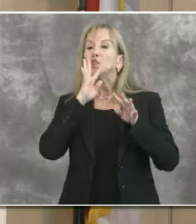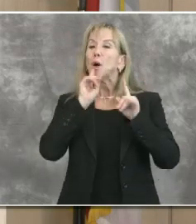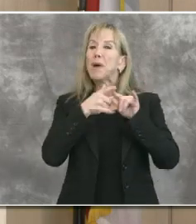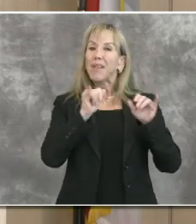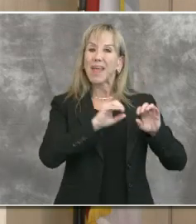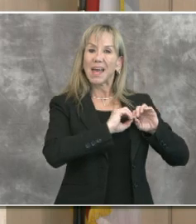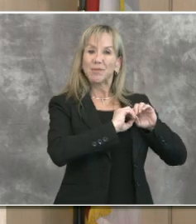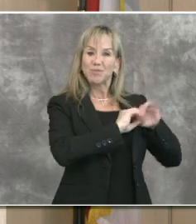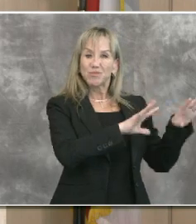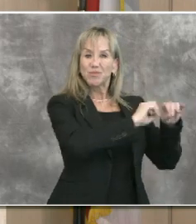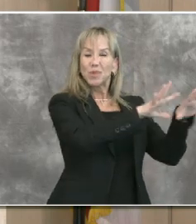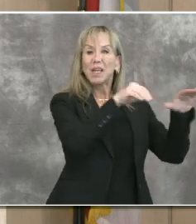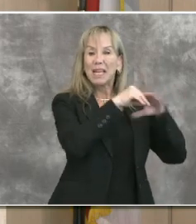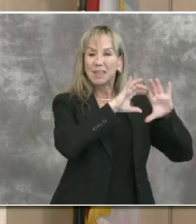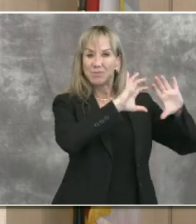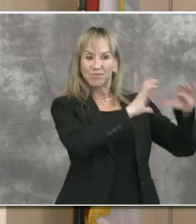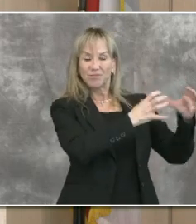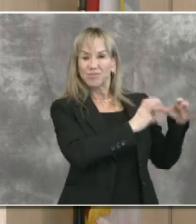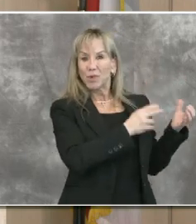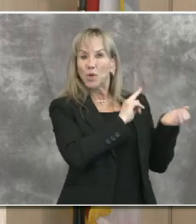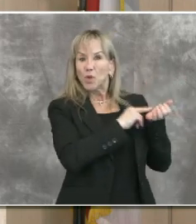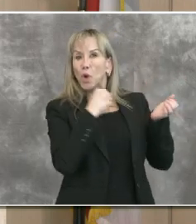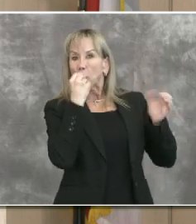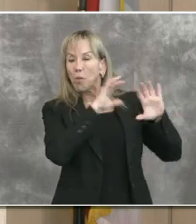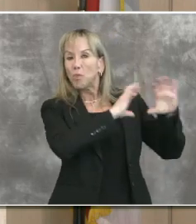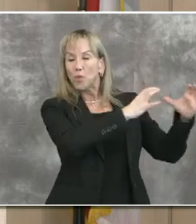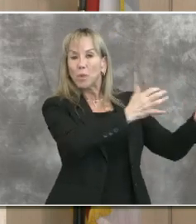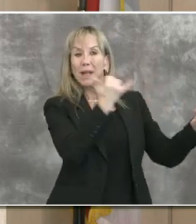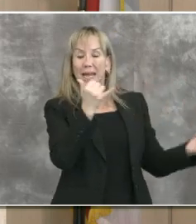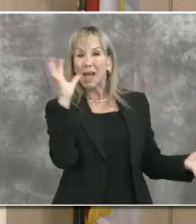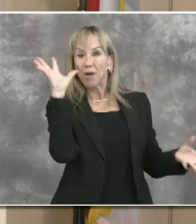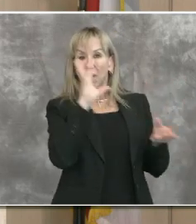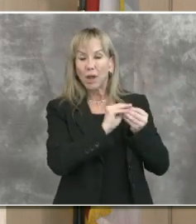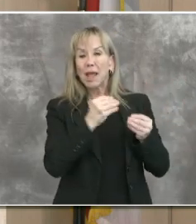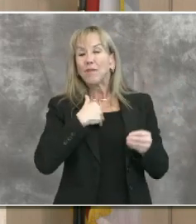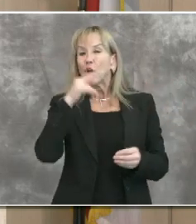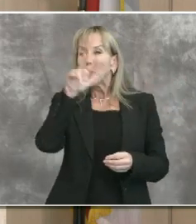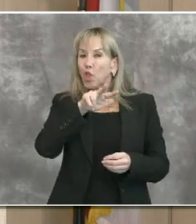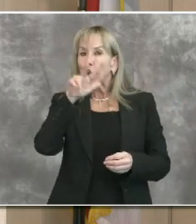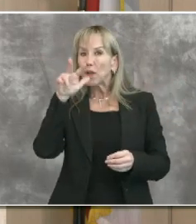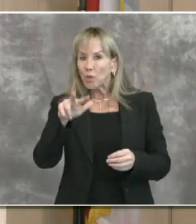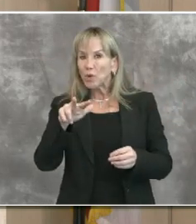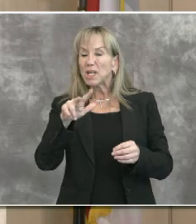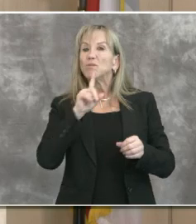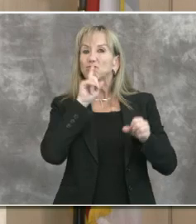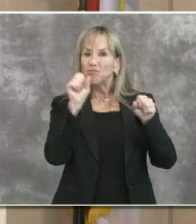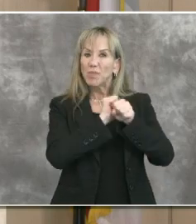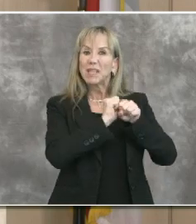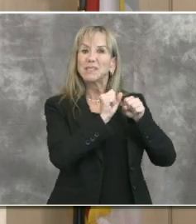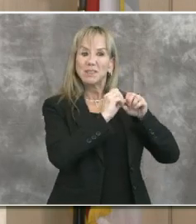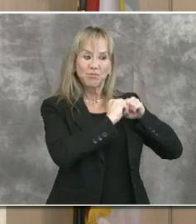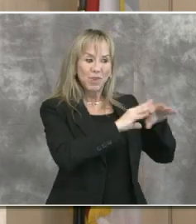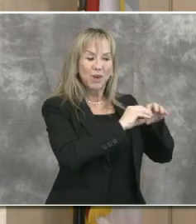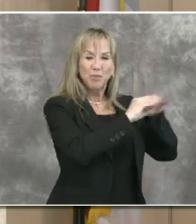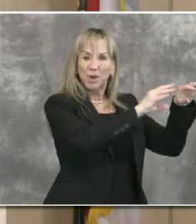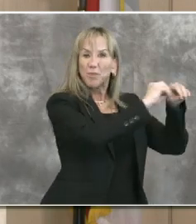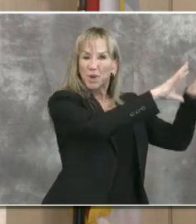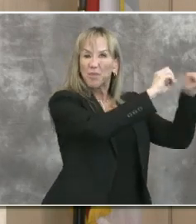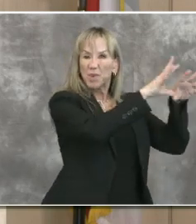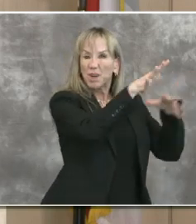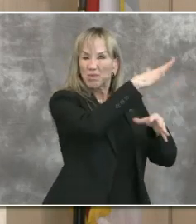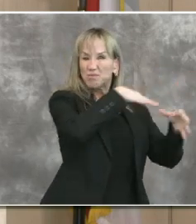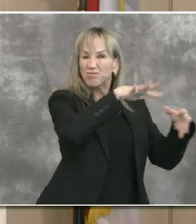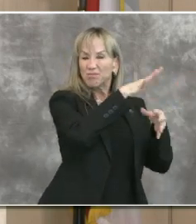congregate and community settings, today we are reporting a cumulative total of 33 confirmed active outbreaks and 1